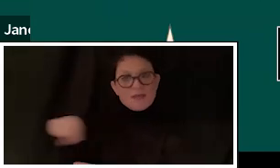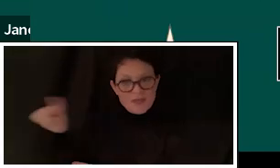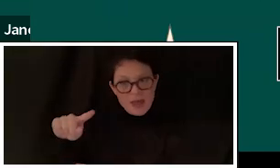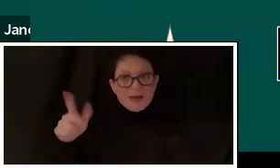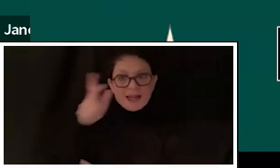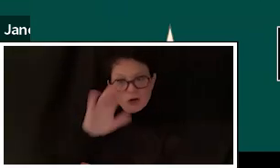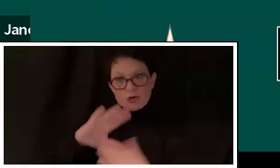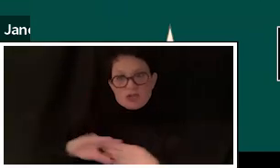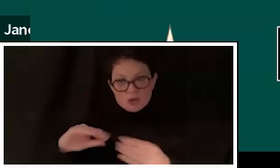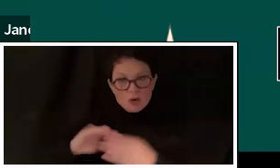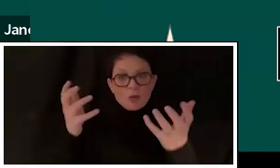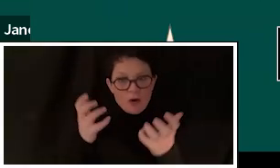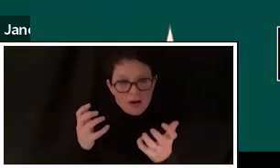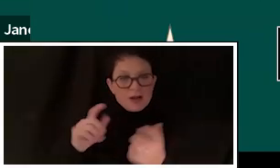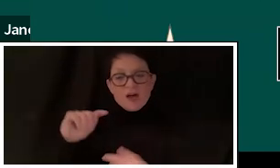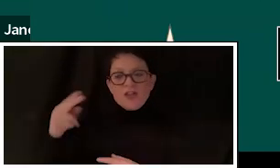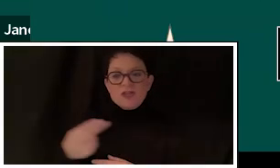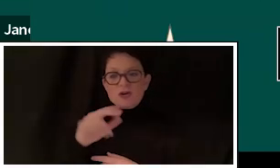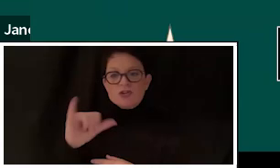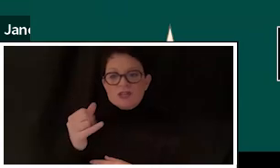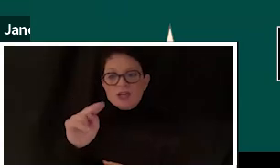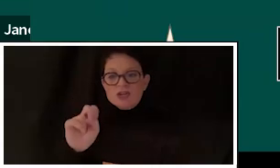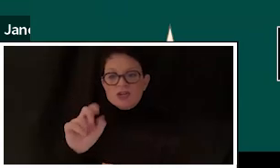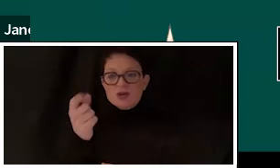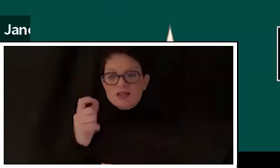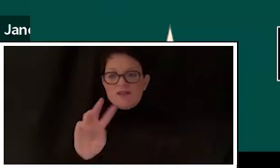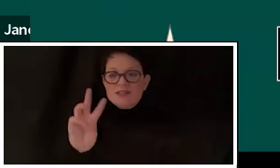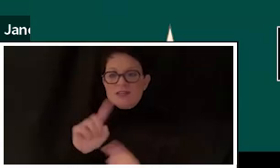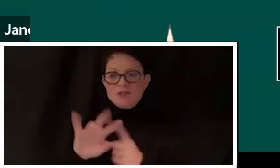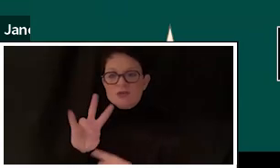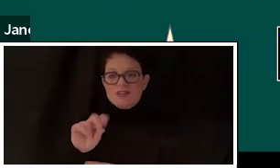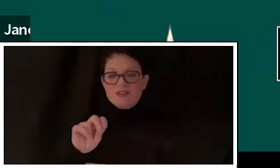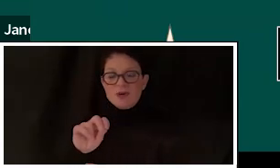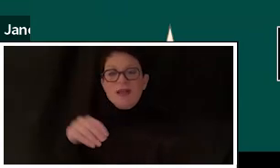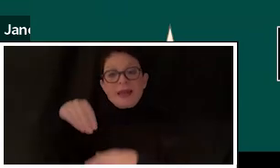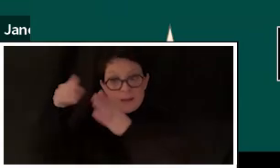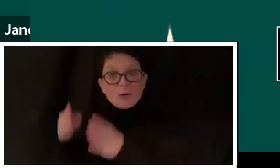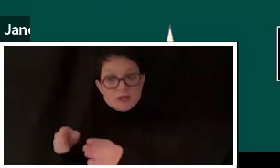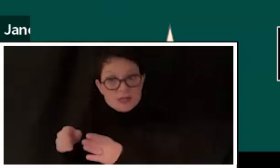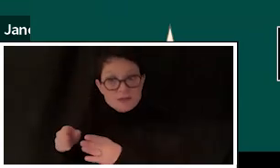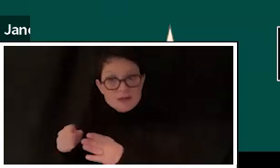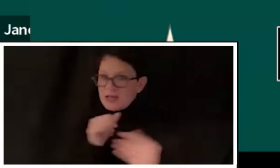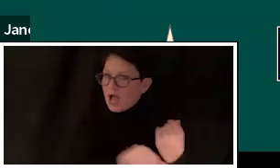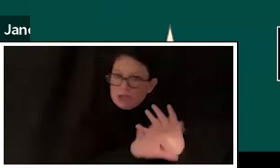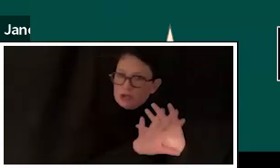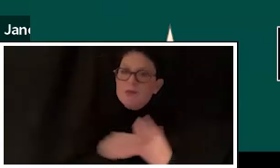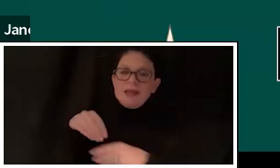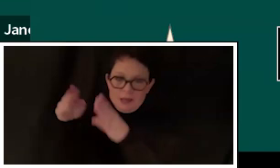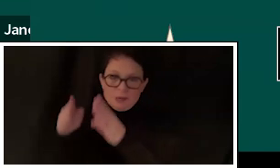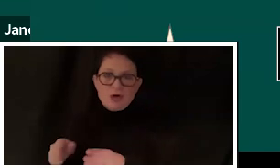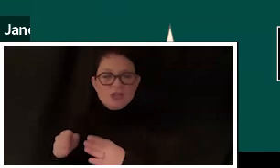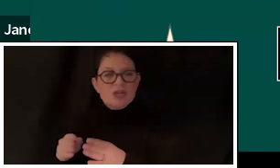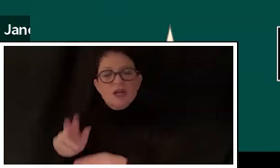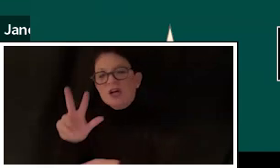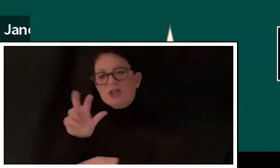it. So on Thursday, June 11th, from 6 to 7:30 p.m. in person, likely we're looking